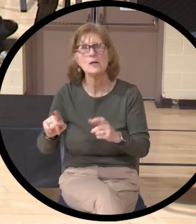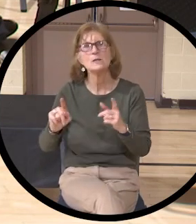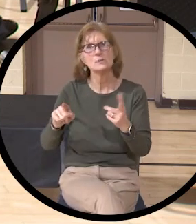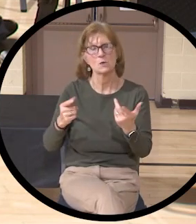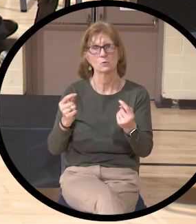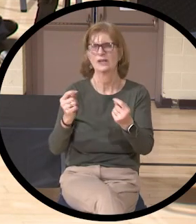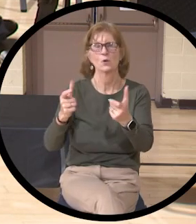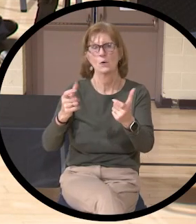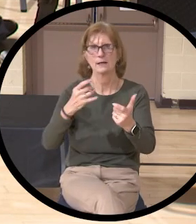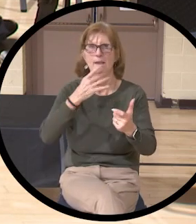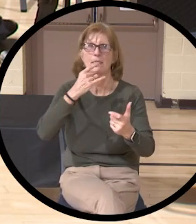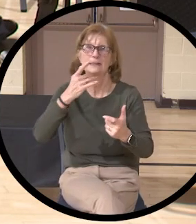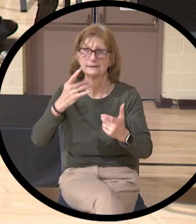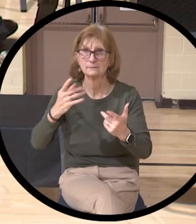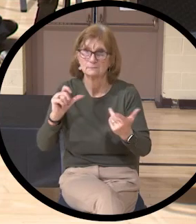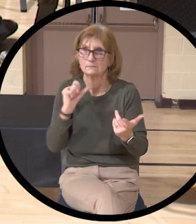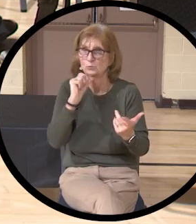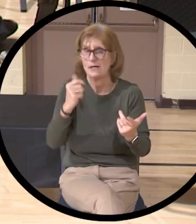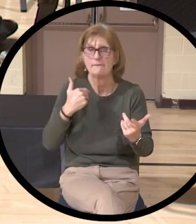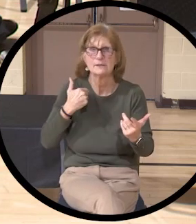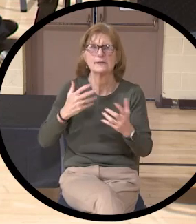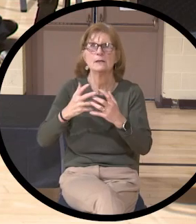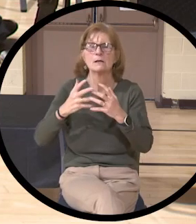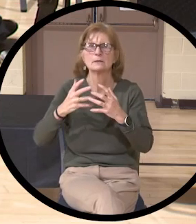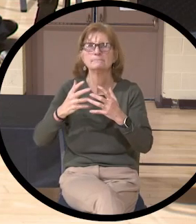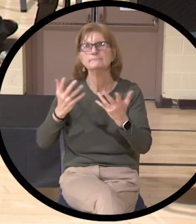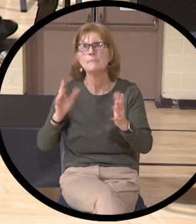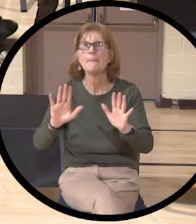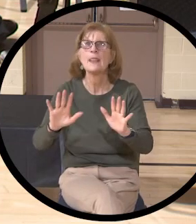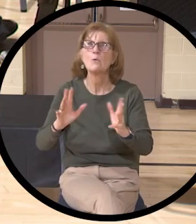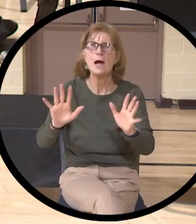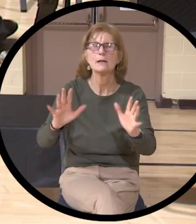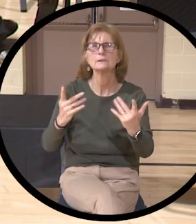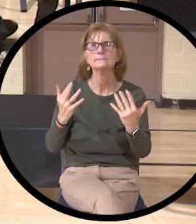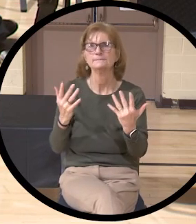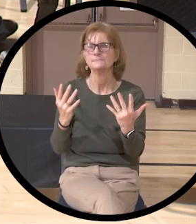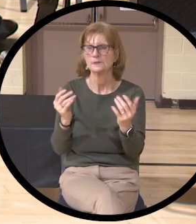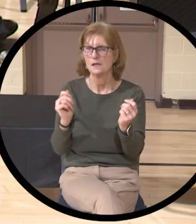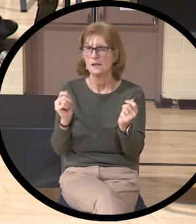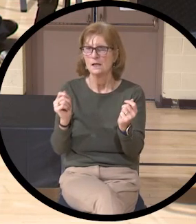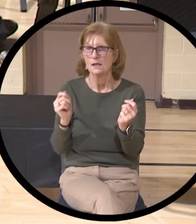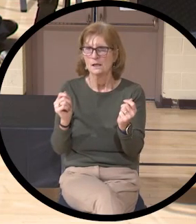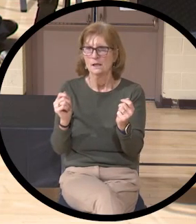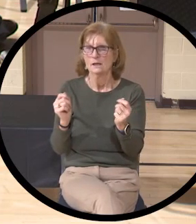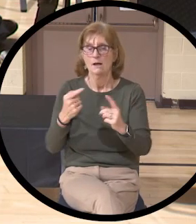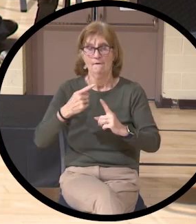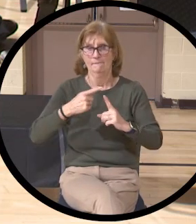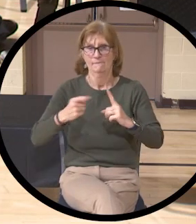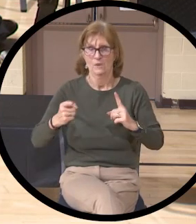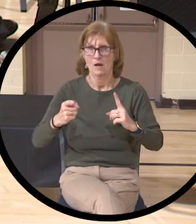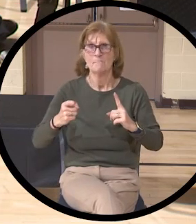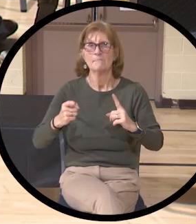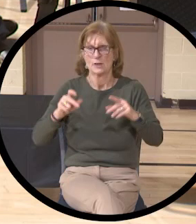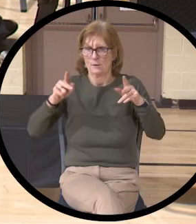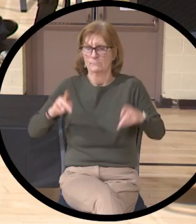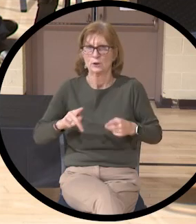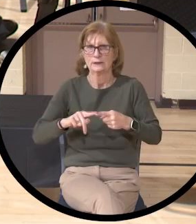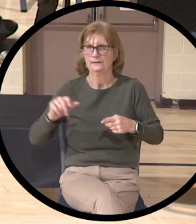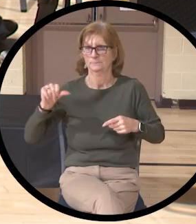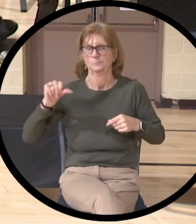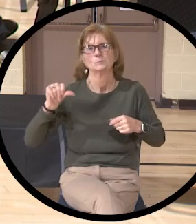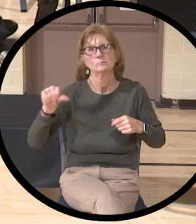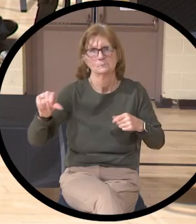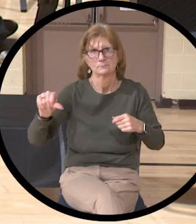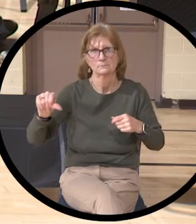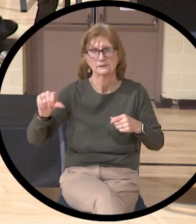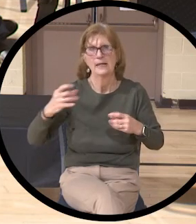seen, and maybe you can speak to this, Katie, but it seems like the jump from pedestrian refuge island to RRFB compliance